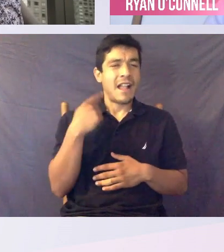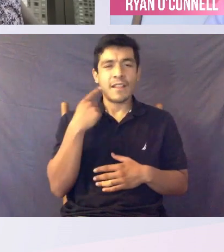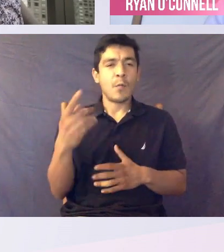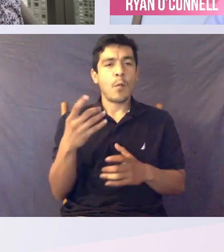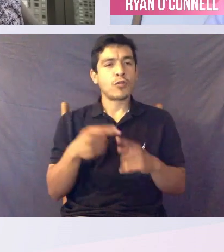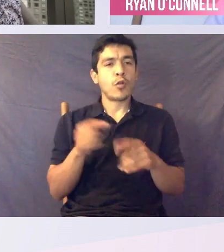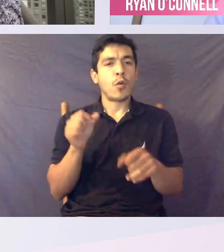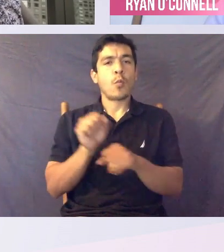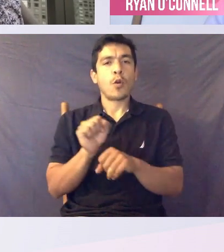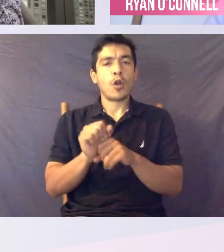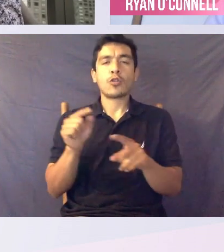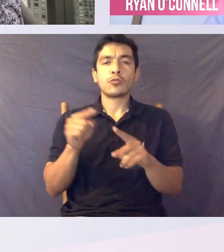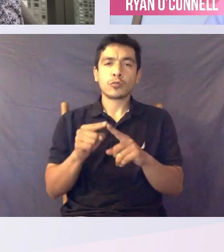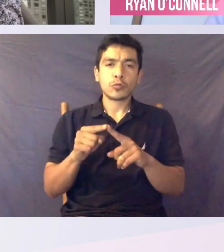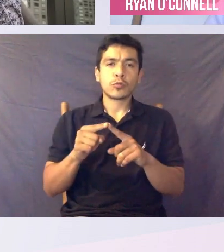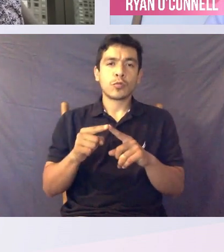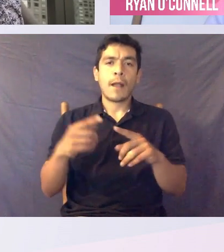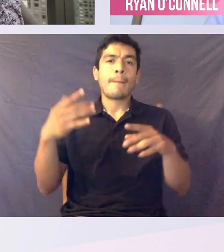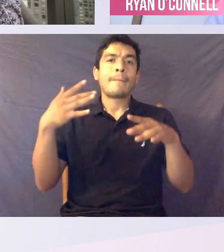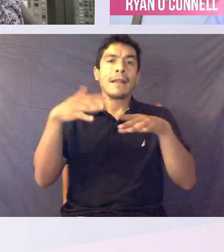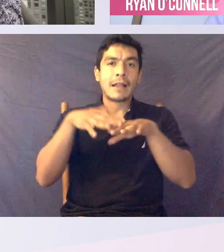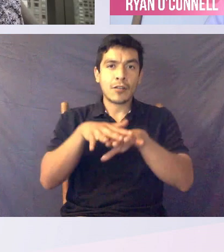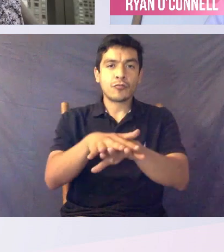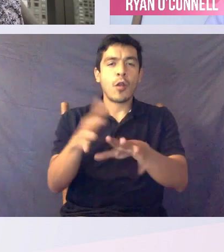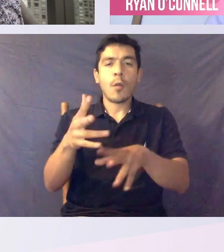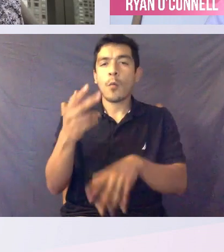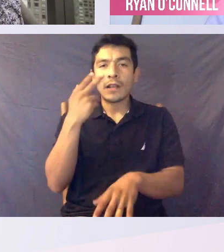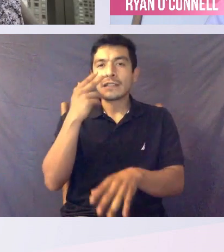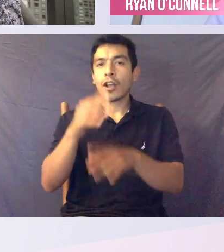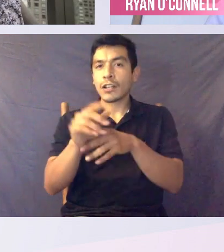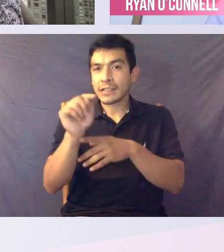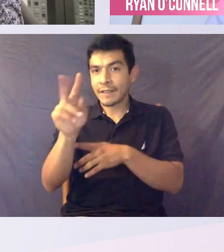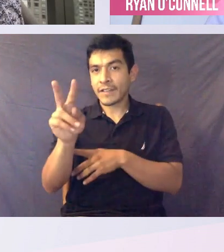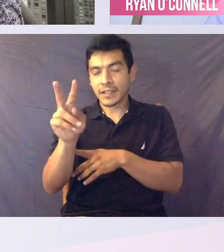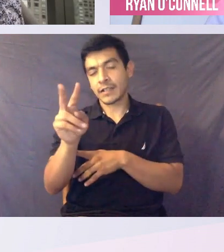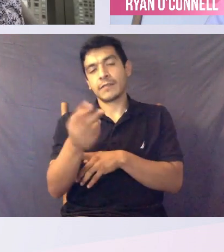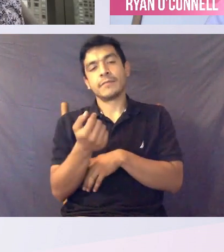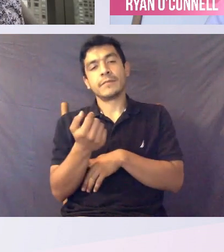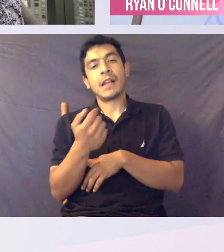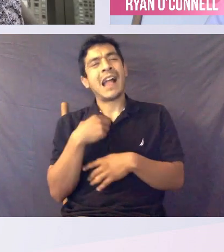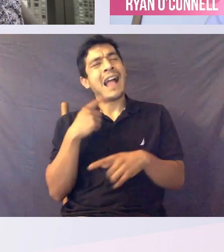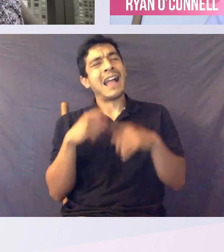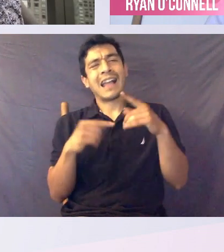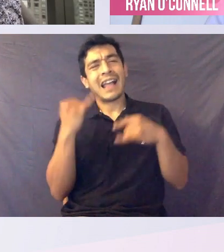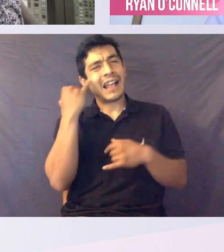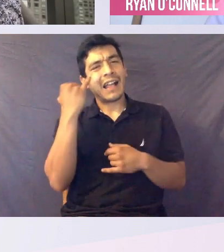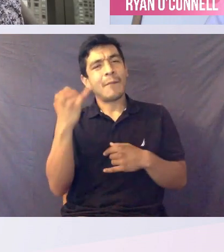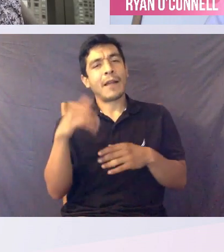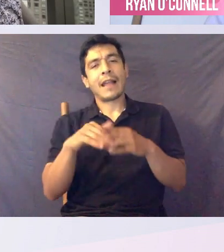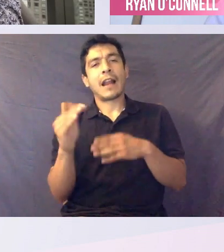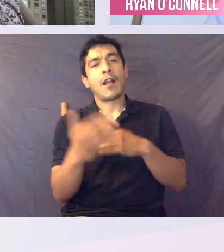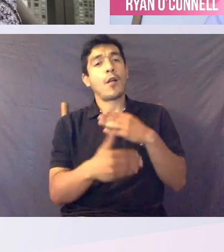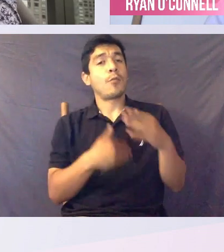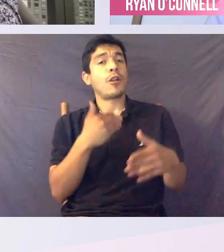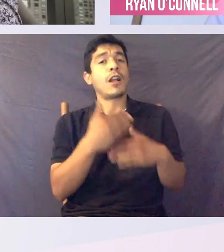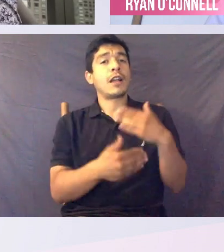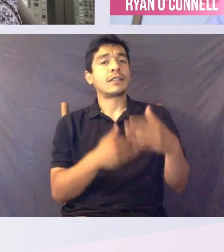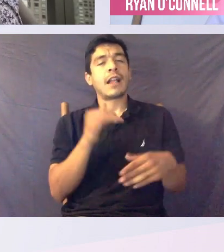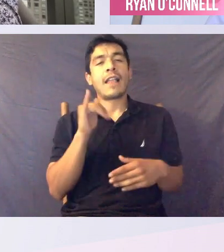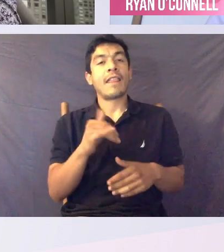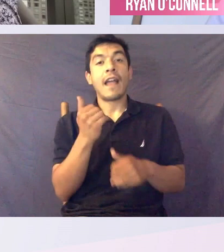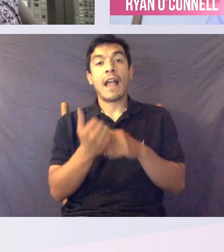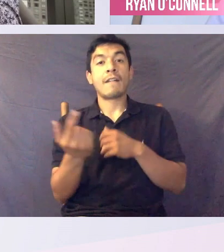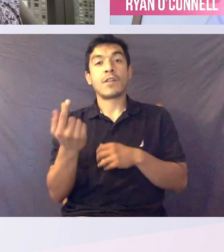right? Normalizing what we see on our screens. I can't imagine though in this process that